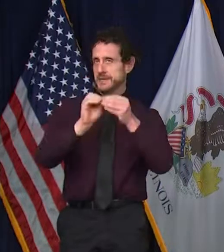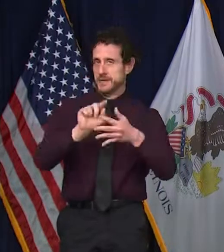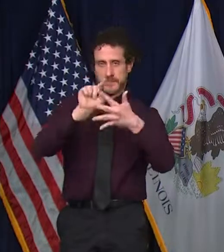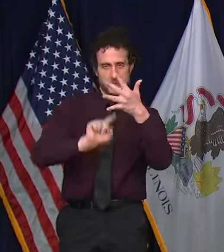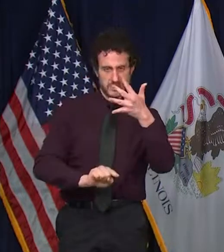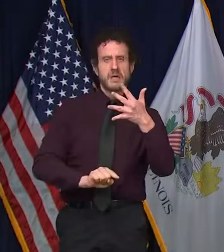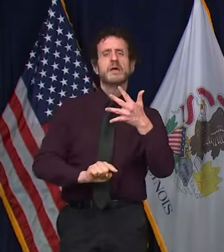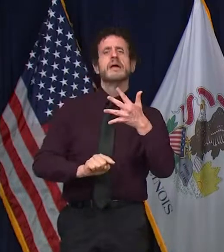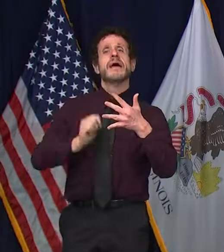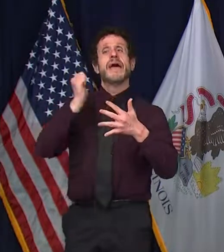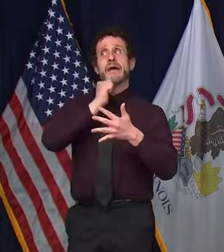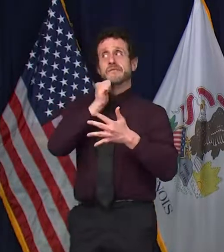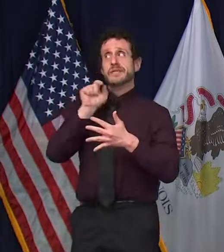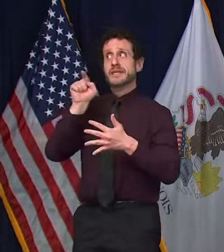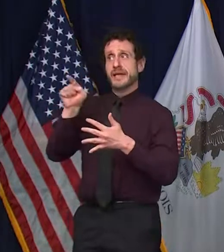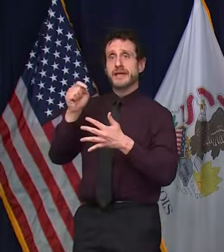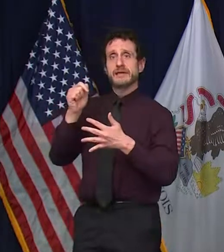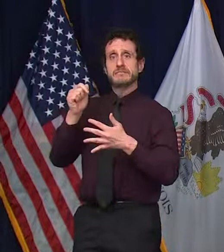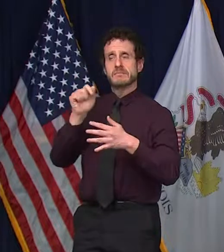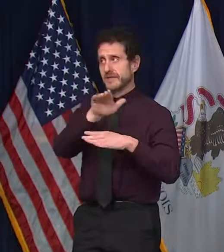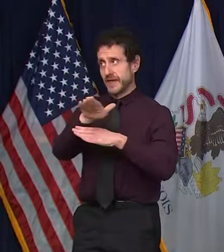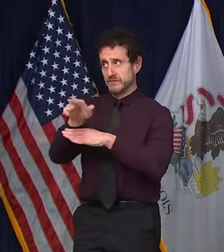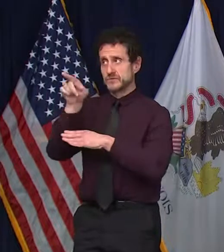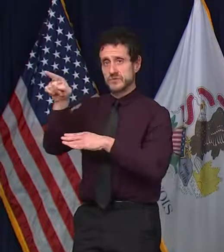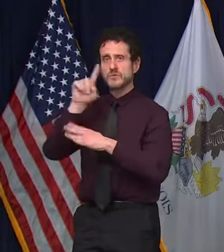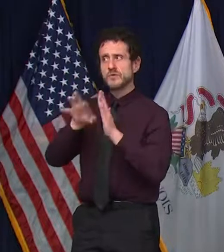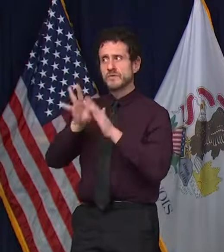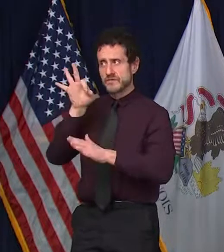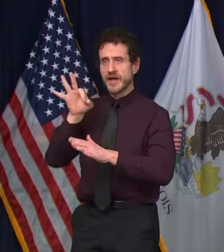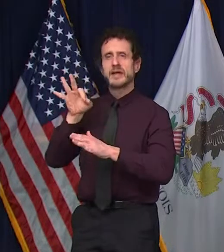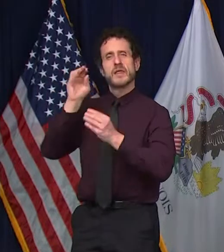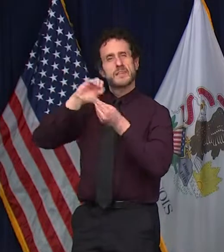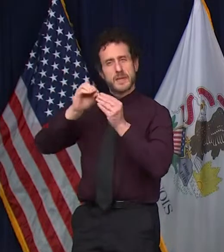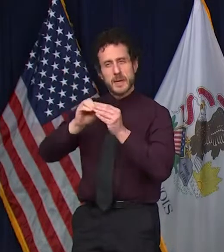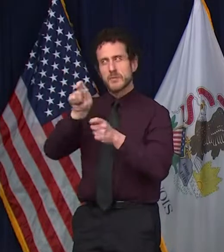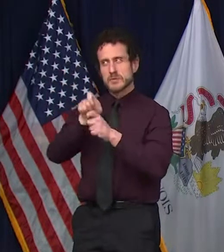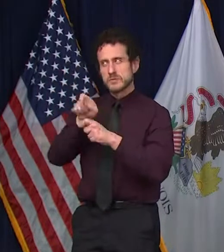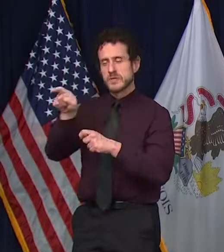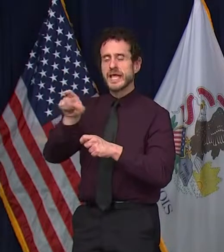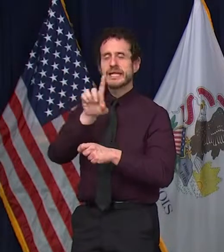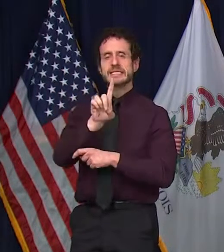each afternoon, can be found at